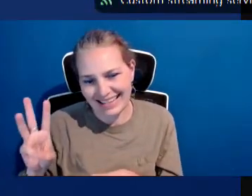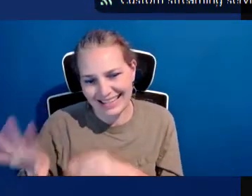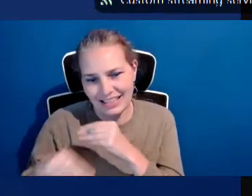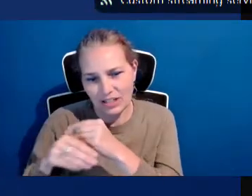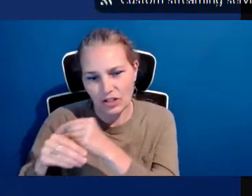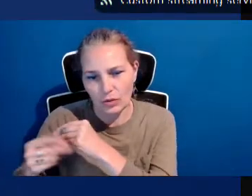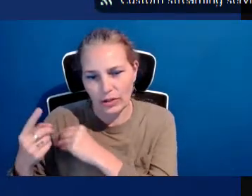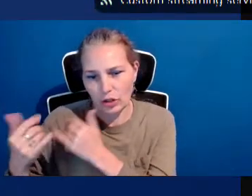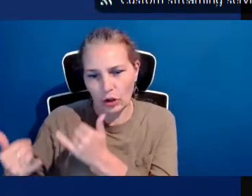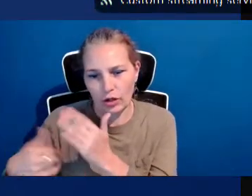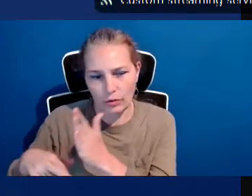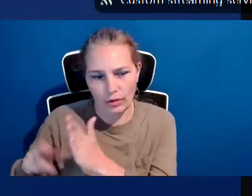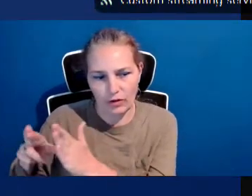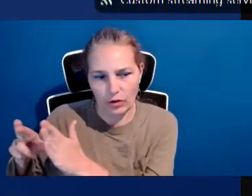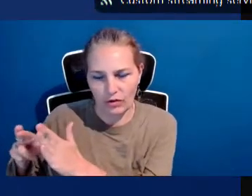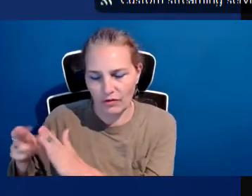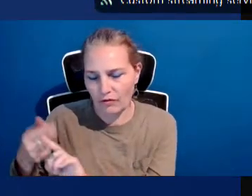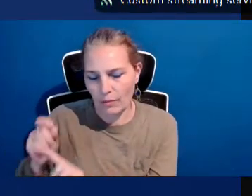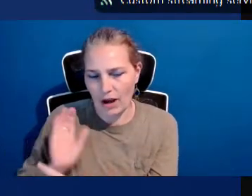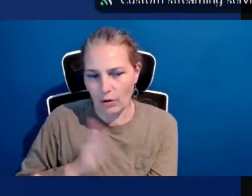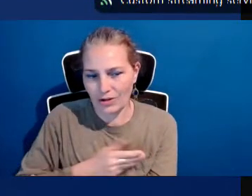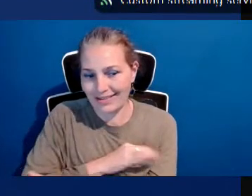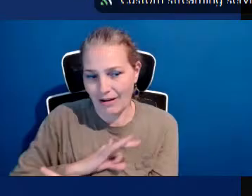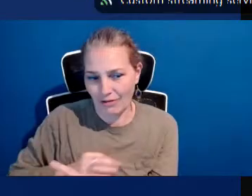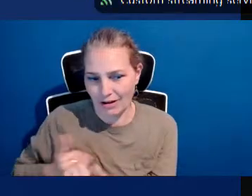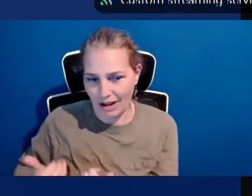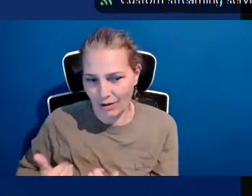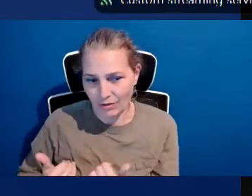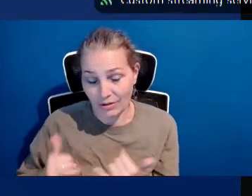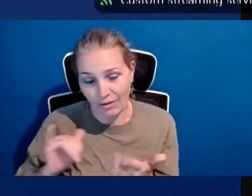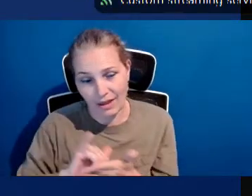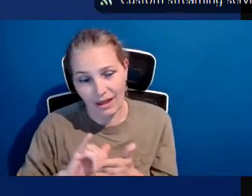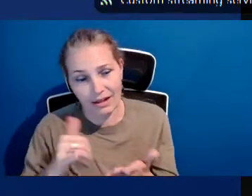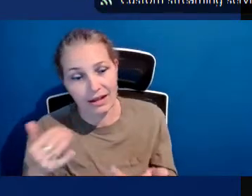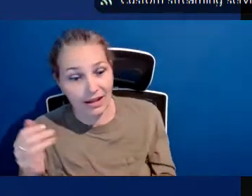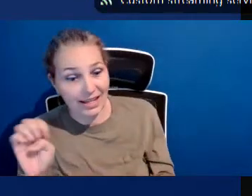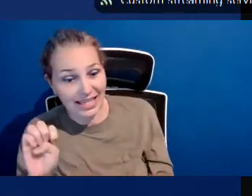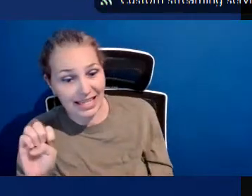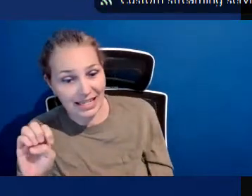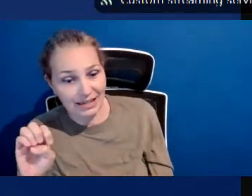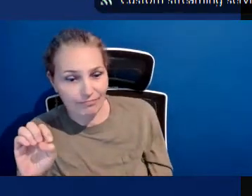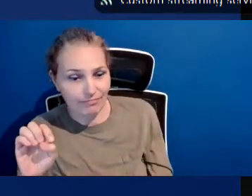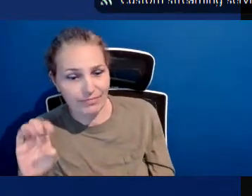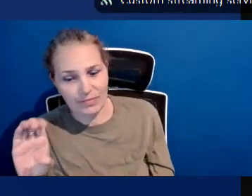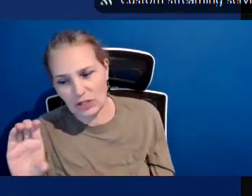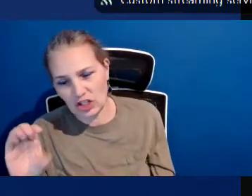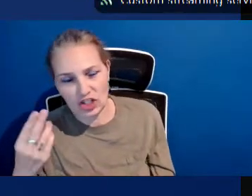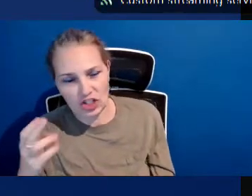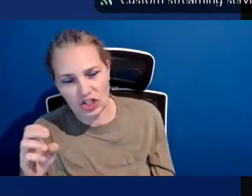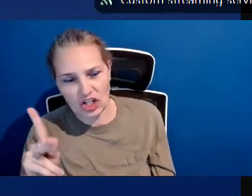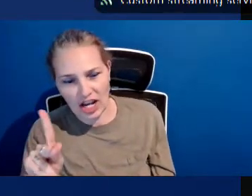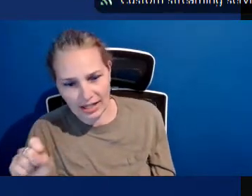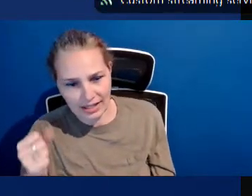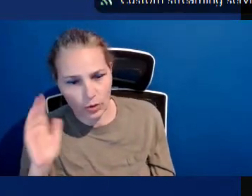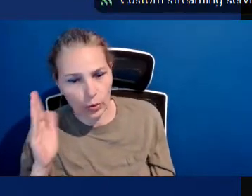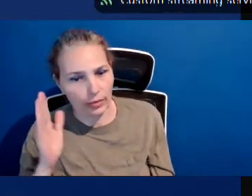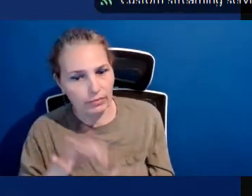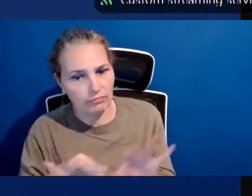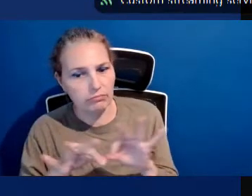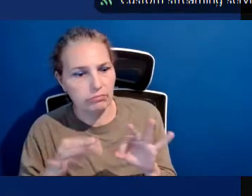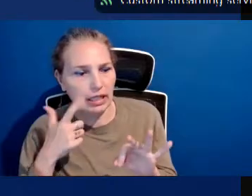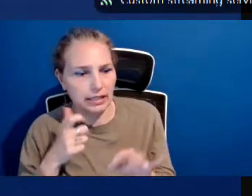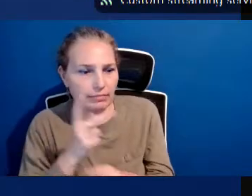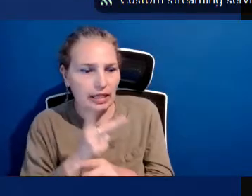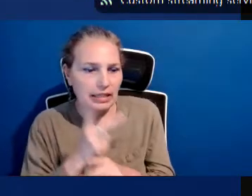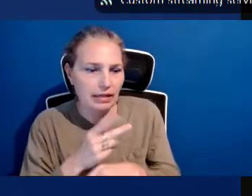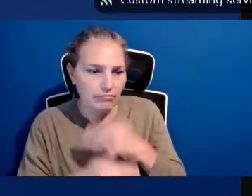eCheck's going to be crucial to maintain and improve our review times as the number of applications increase, which the supervisor